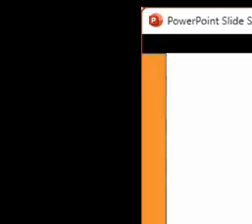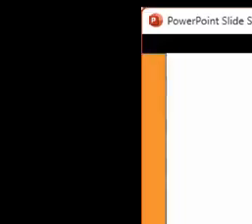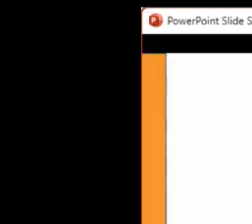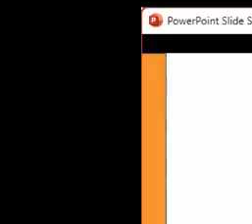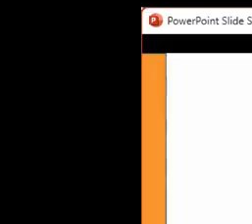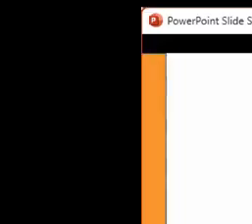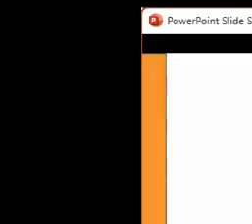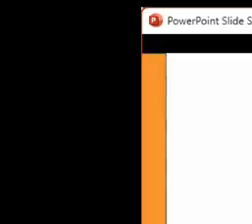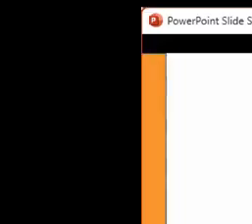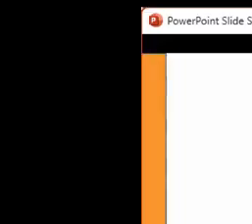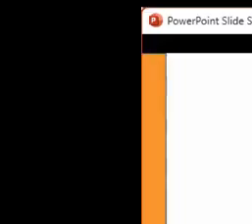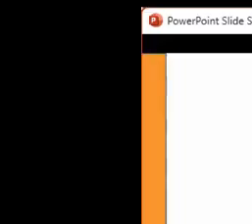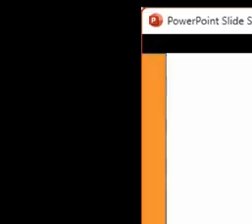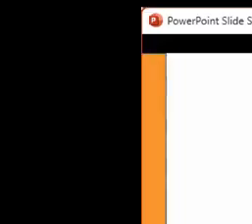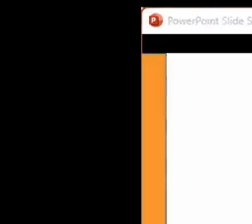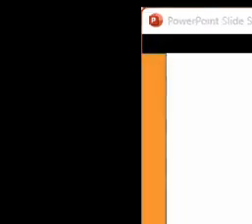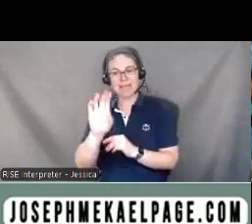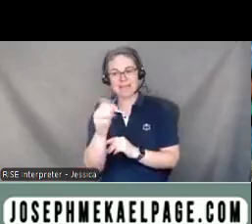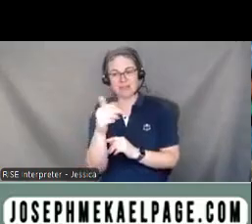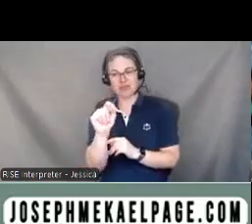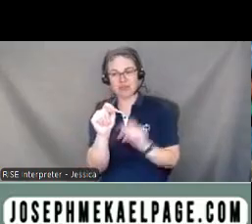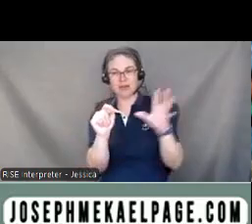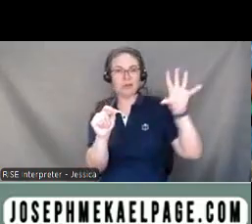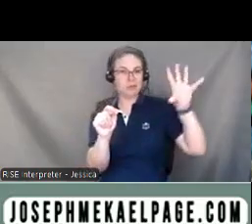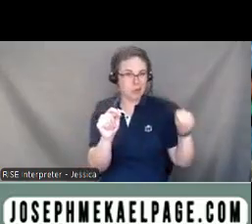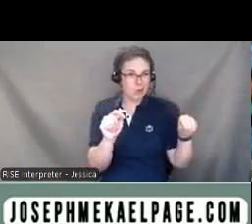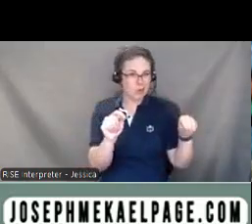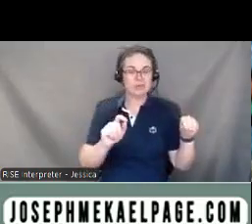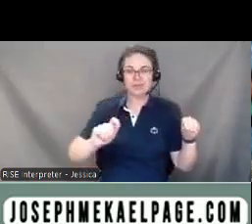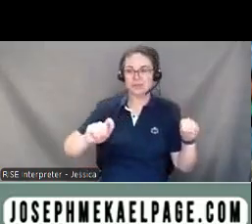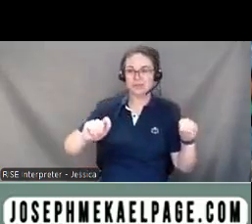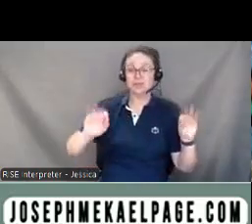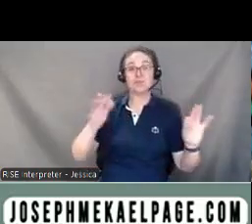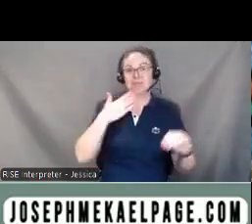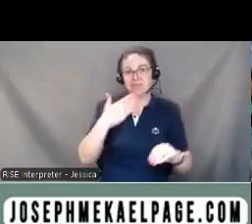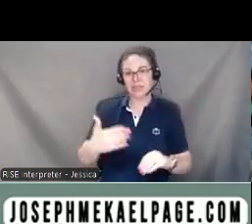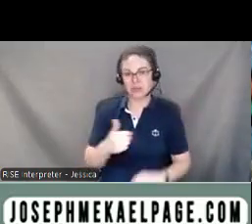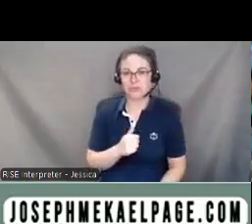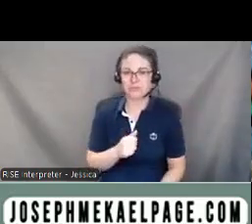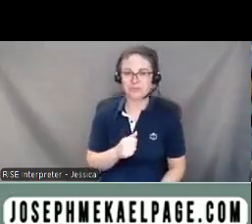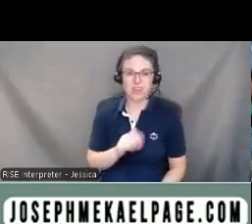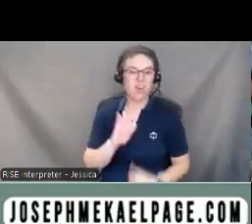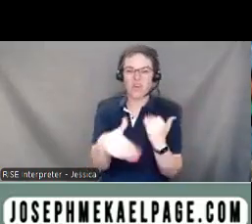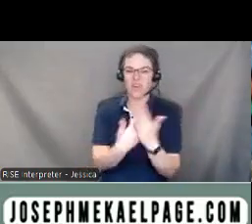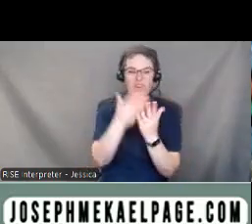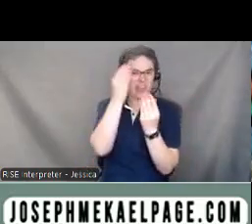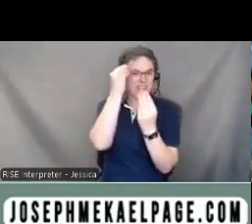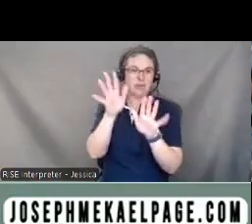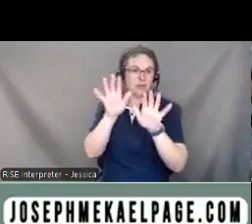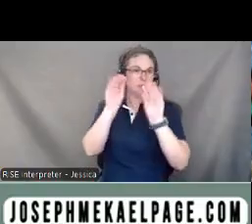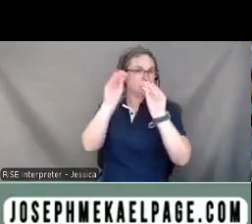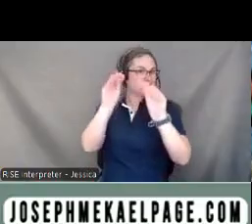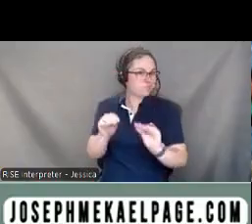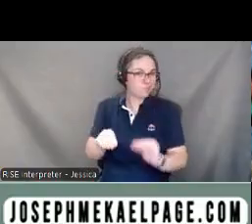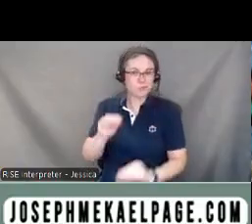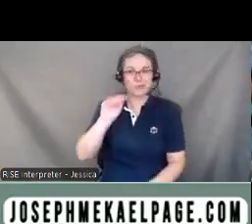And that's a wrap. So I can see the chat now. Thank you so much. Missy's got all that information in the